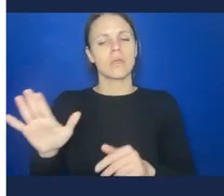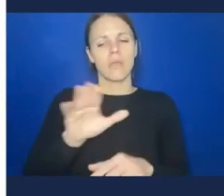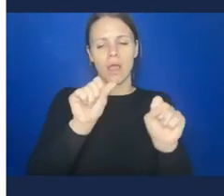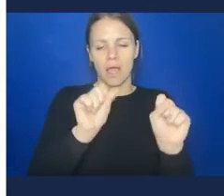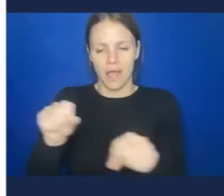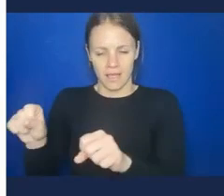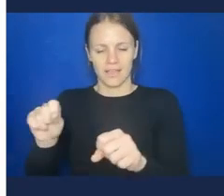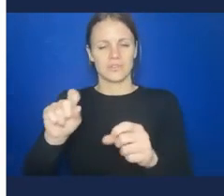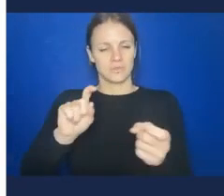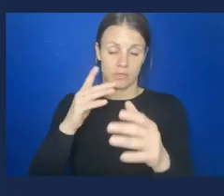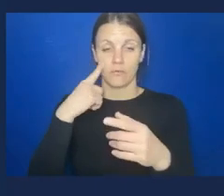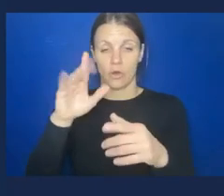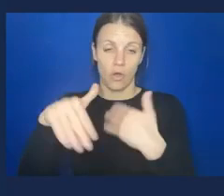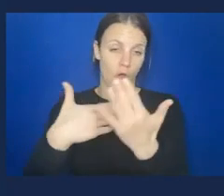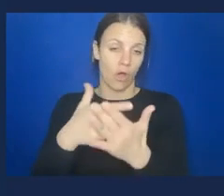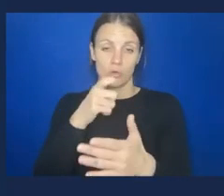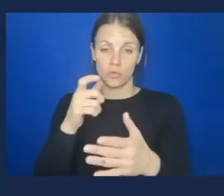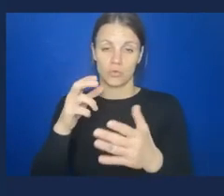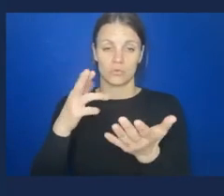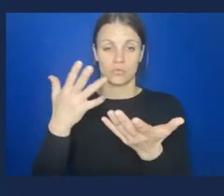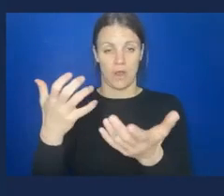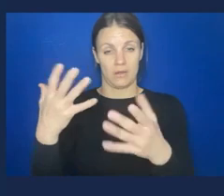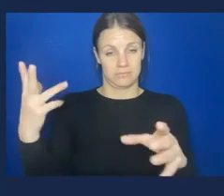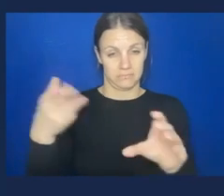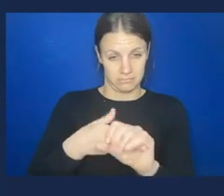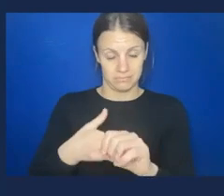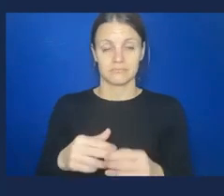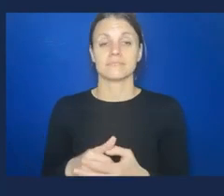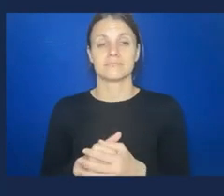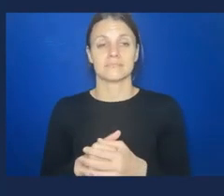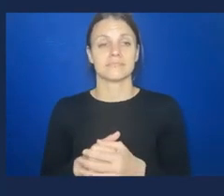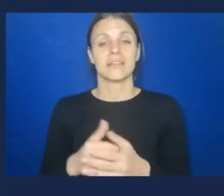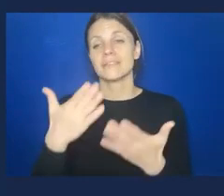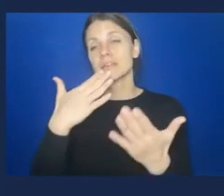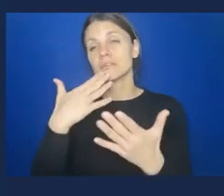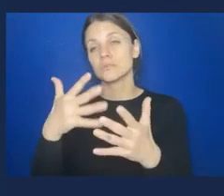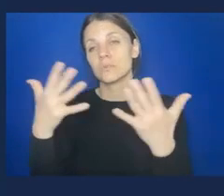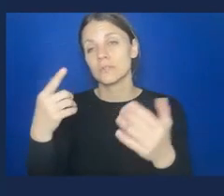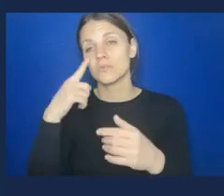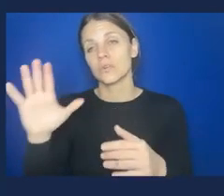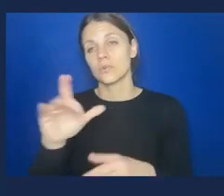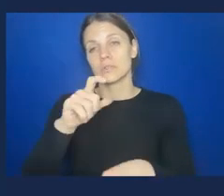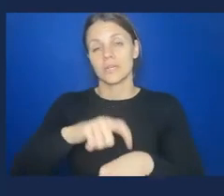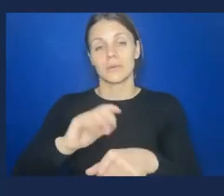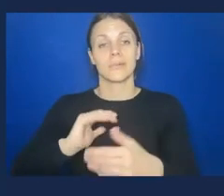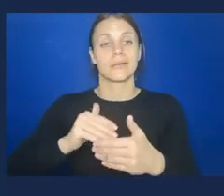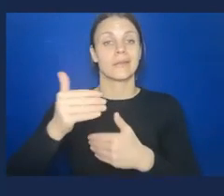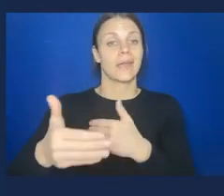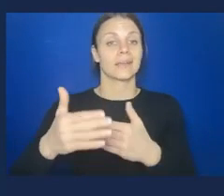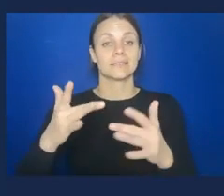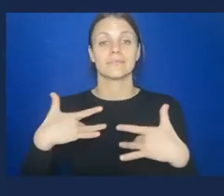appreciate all of your time and energy. Thank you so much for your time. Our next events are in